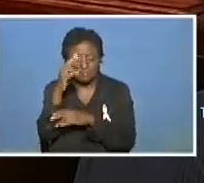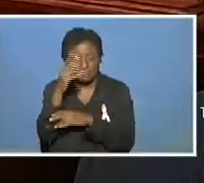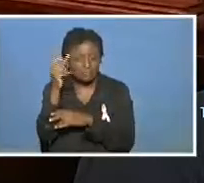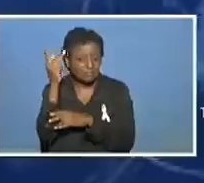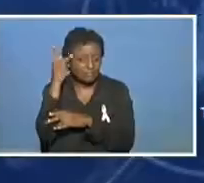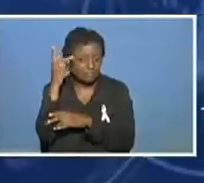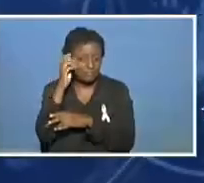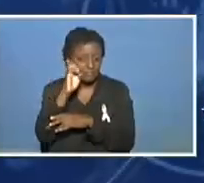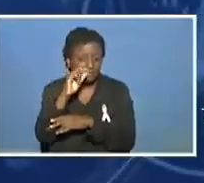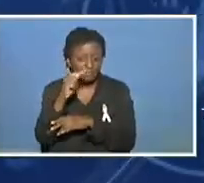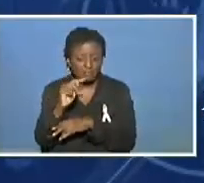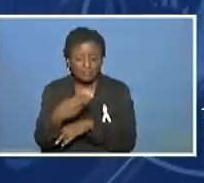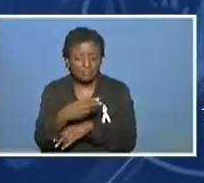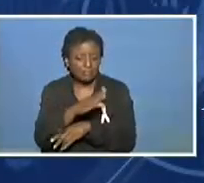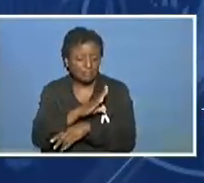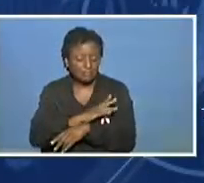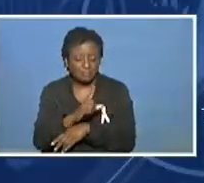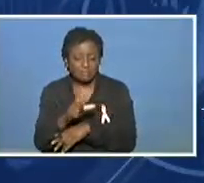an estimated